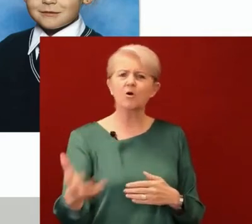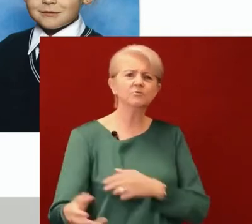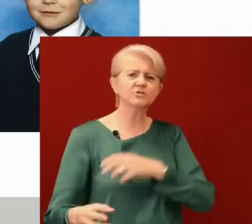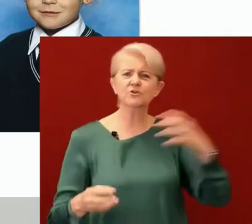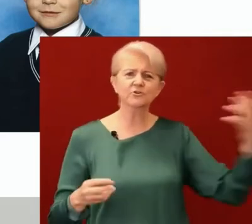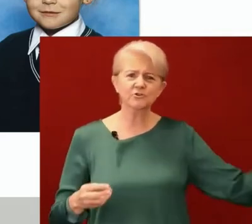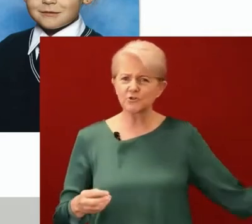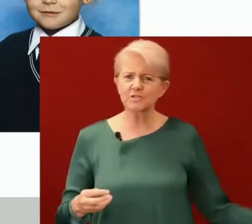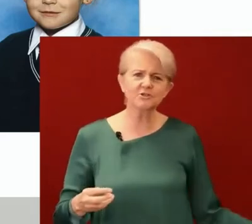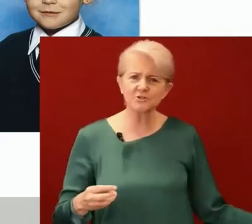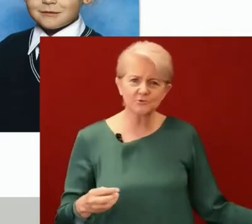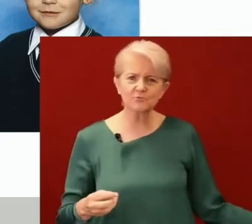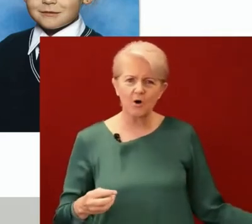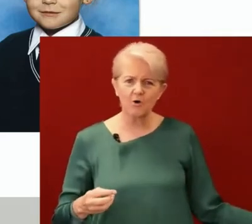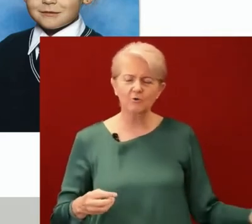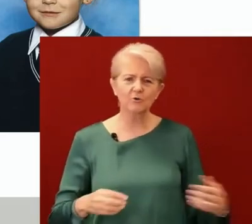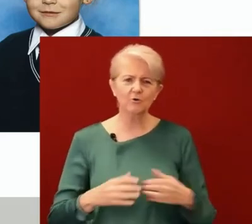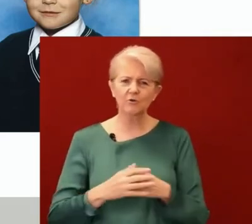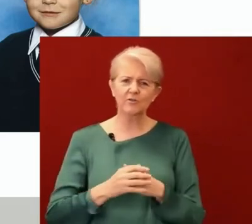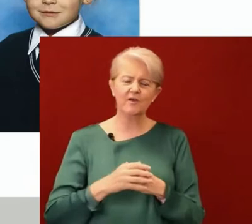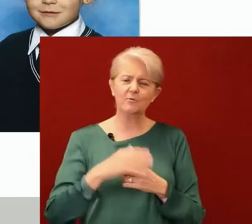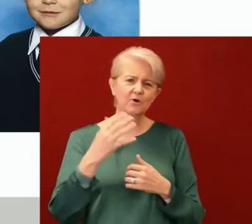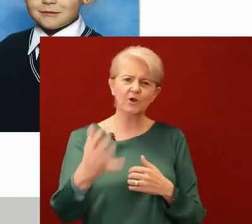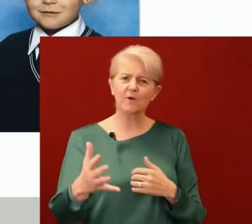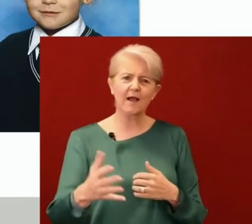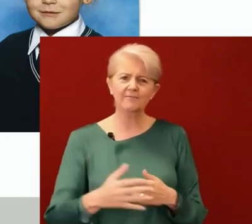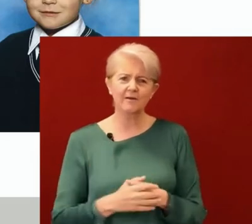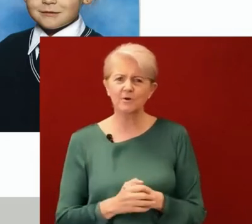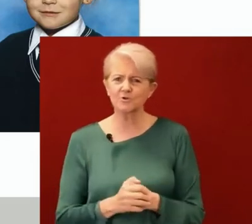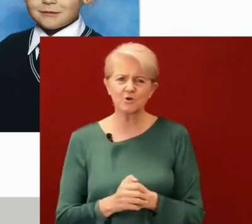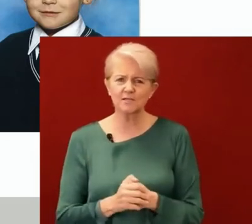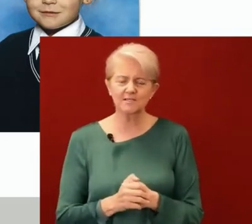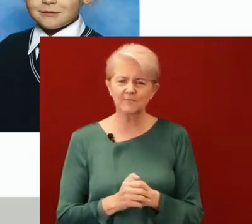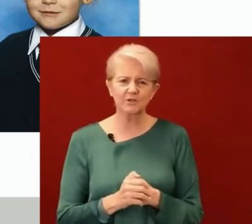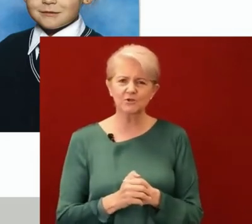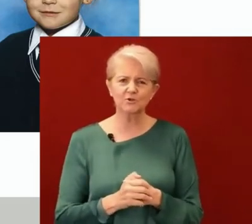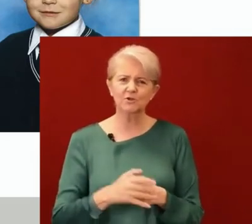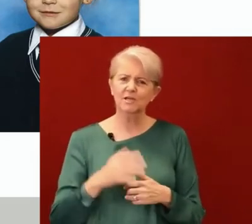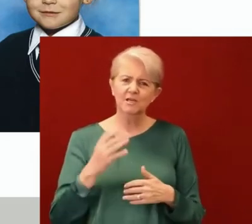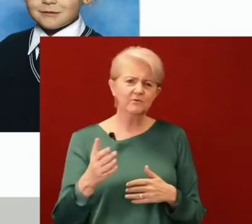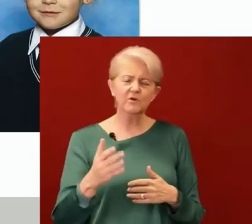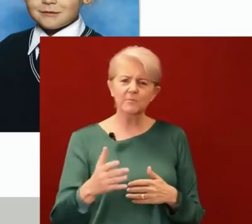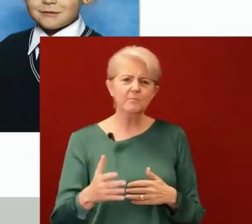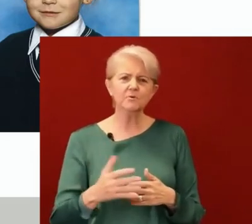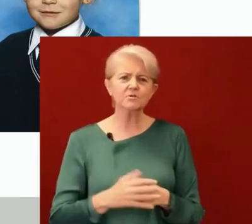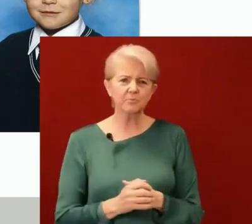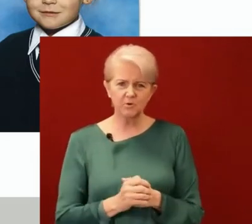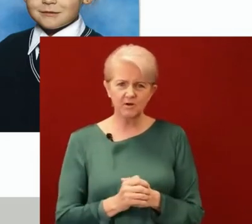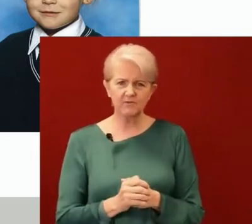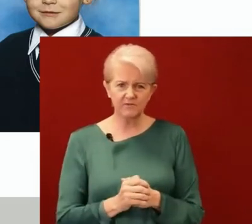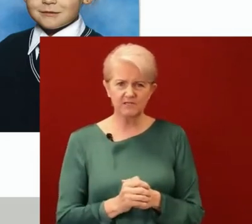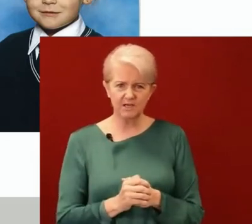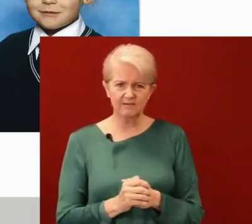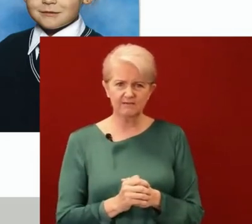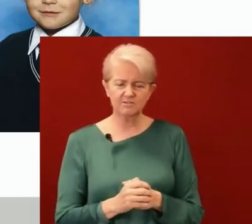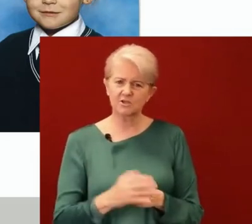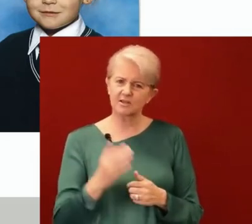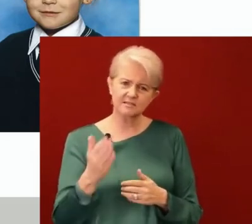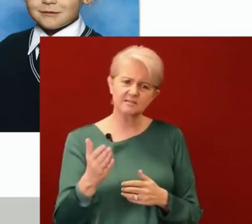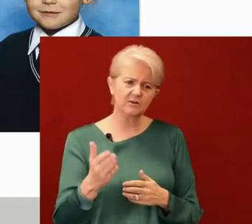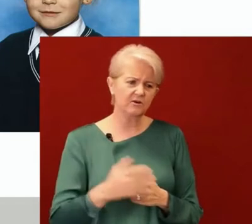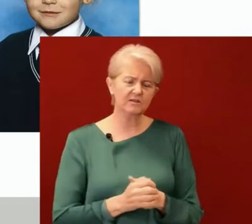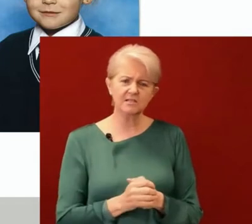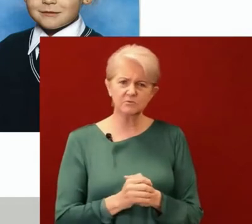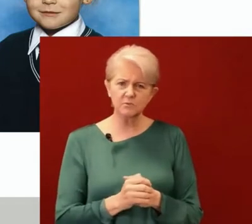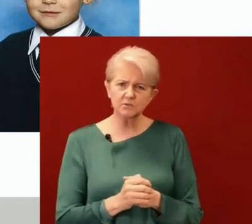that role that's not the traditional role, or that they want to go out and they want to try something new. We've got to be more supportive of each other. So